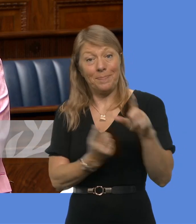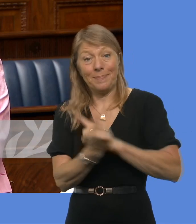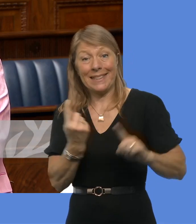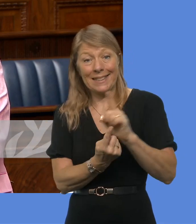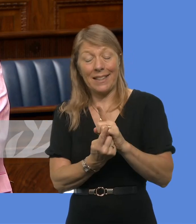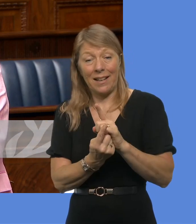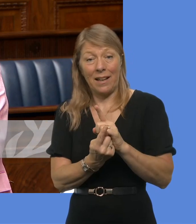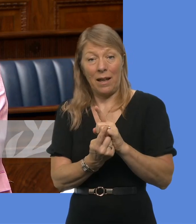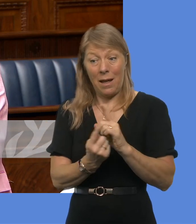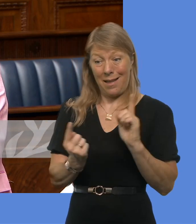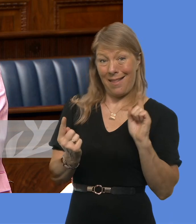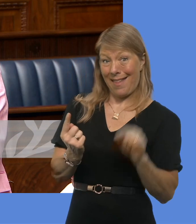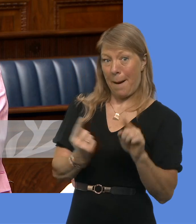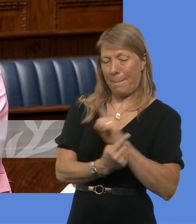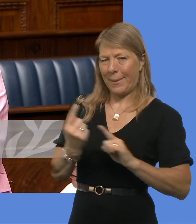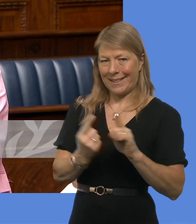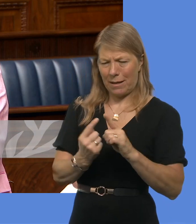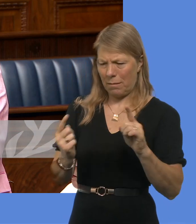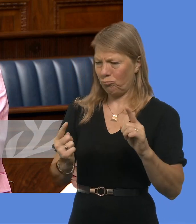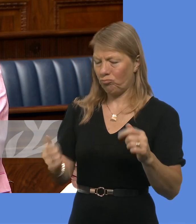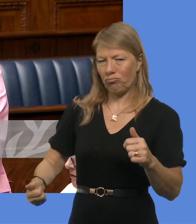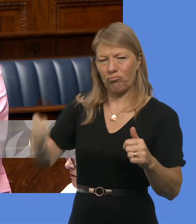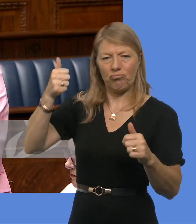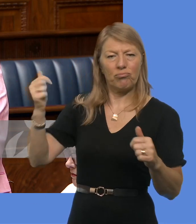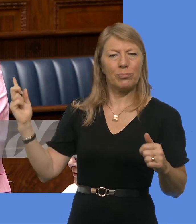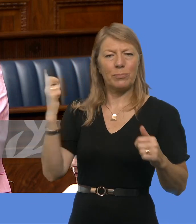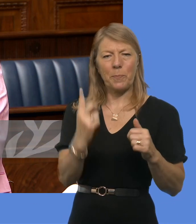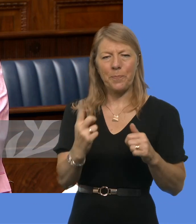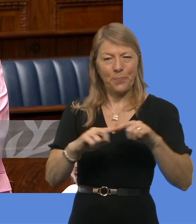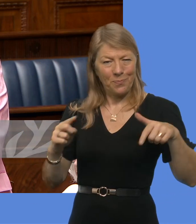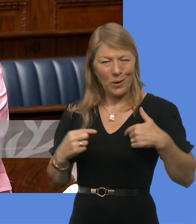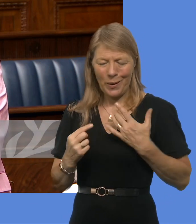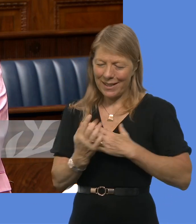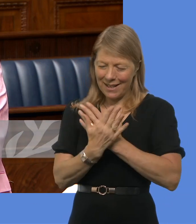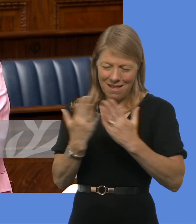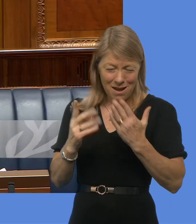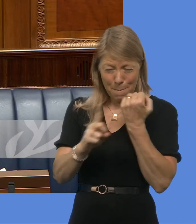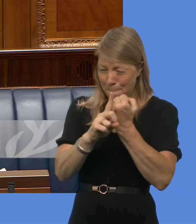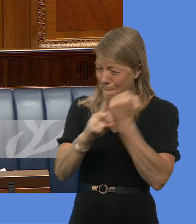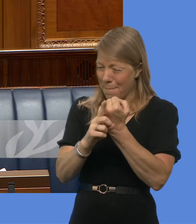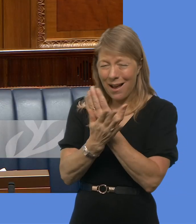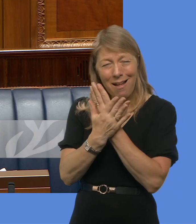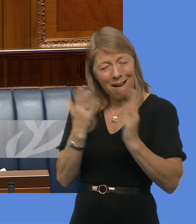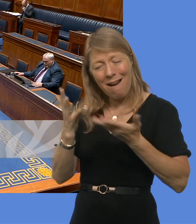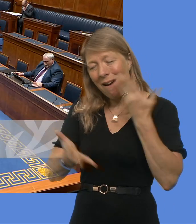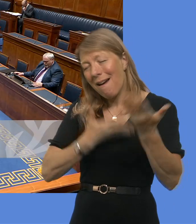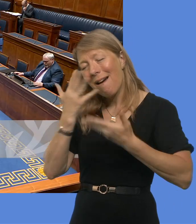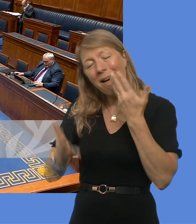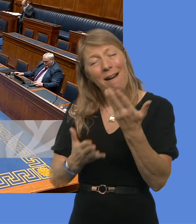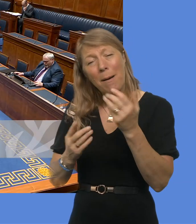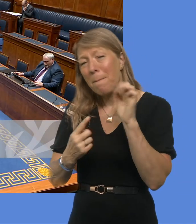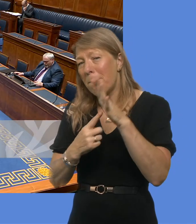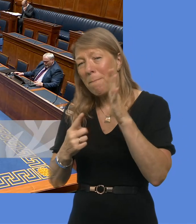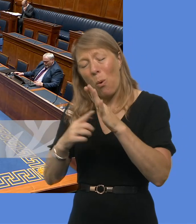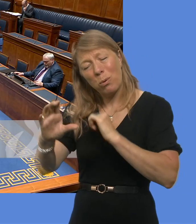representations to ensure that there is that support there in the next phase of the shared prosperity or whatever it is that will replace it. Alan Robinson. Thank